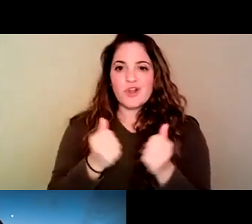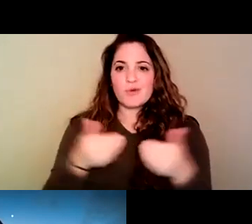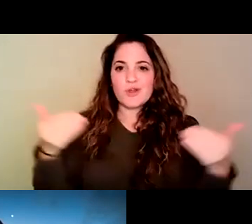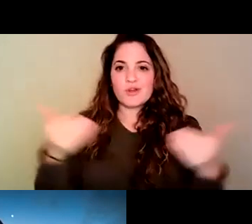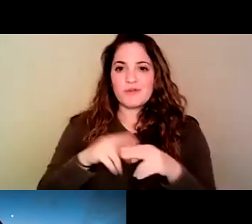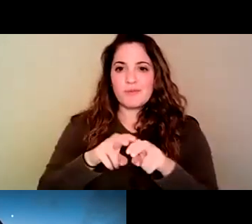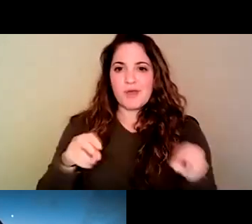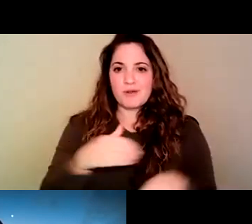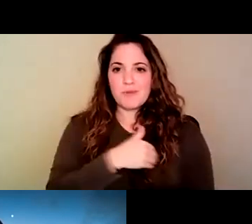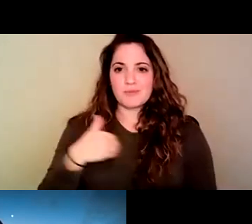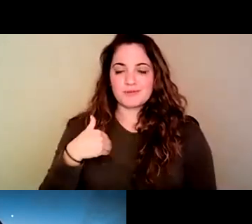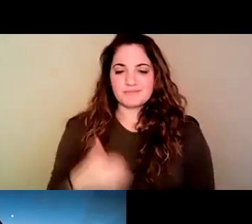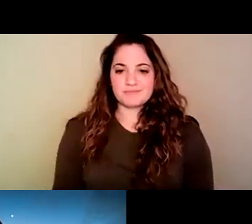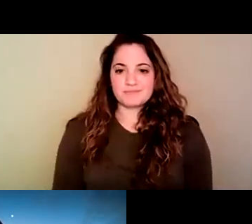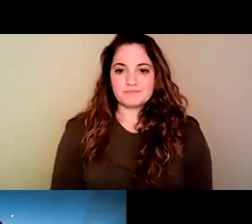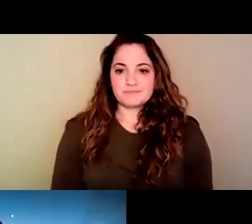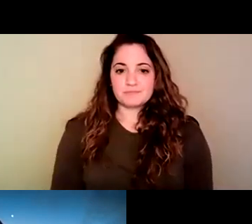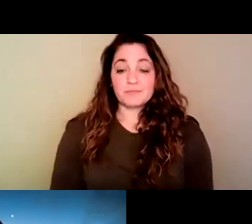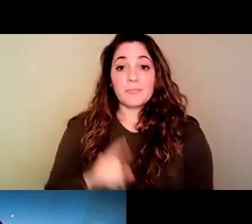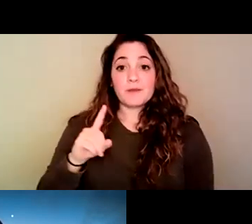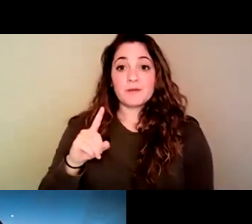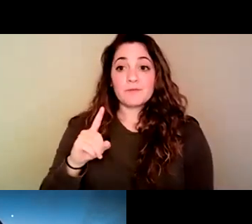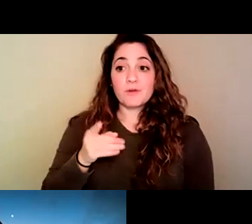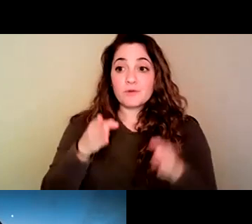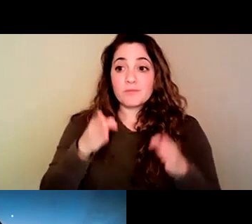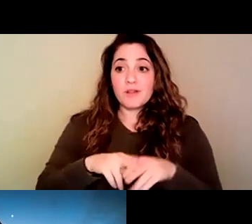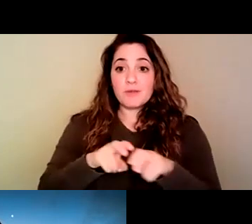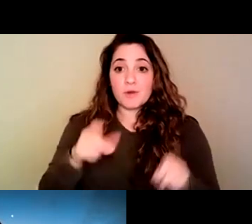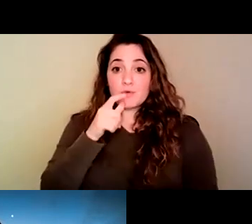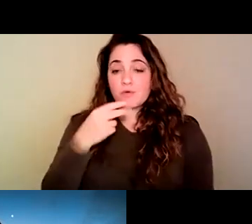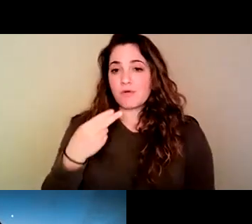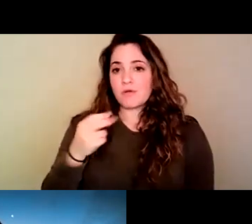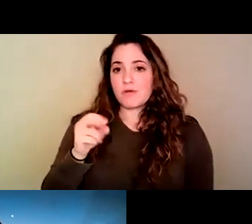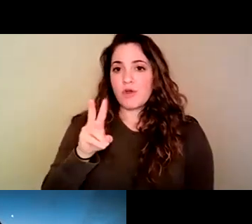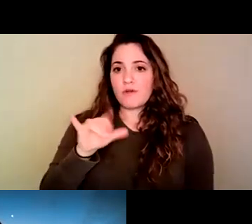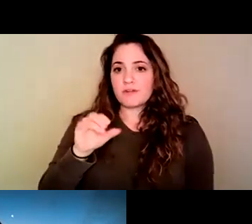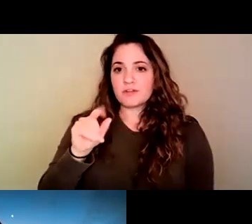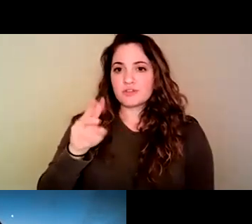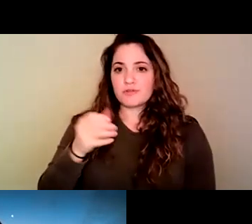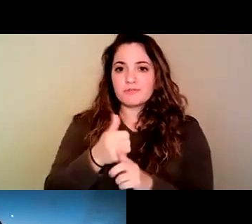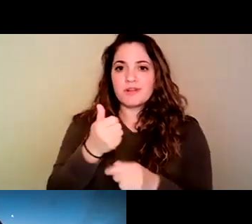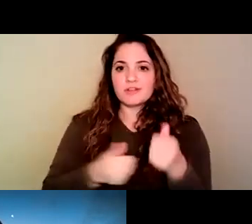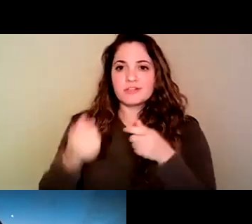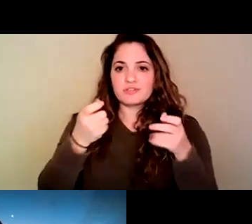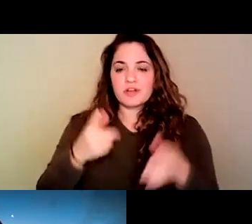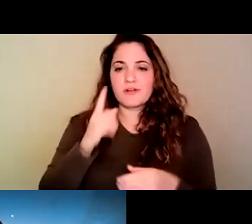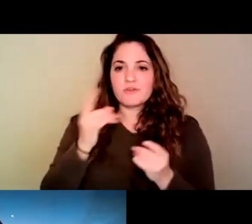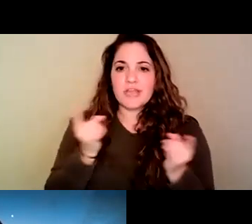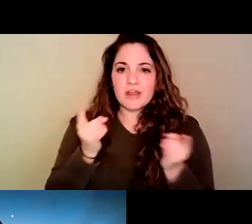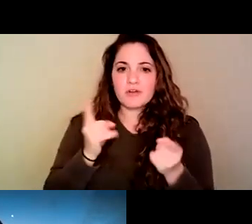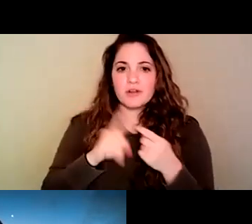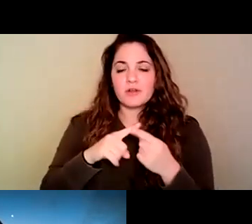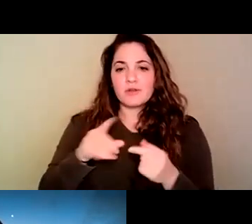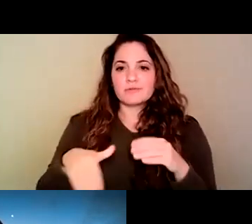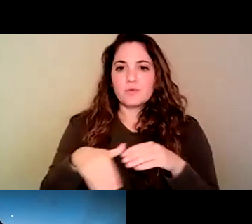members today. Our first panel member today is Harvey Stern, Executive Director of Catering, Wedding Chapel, and